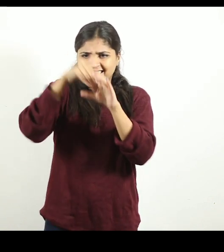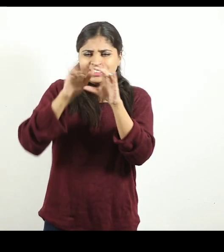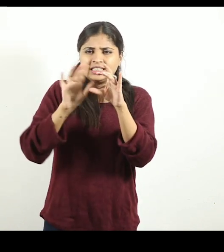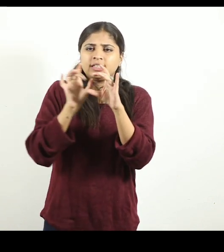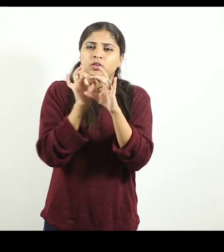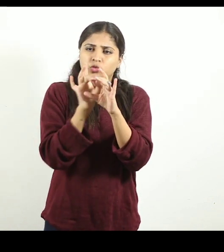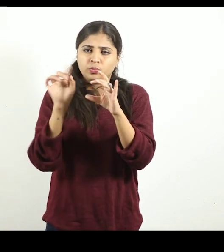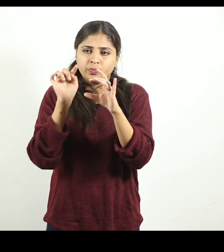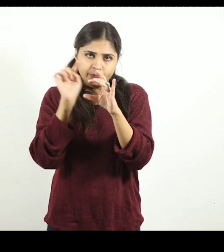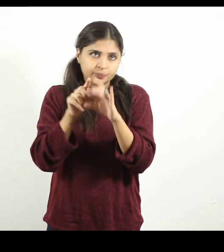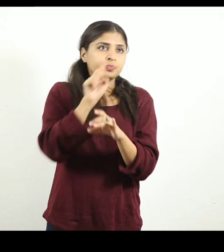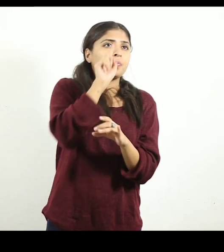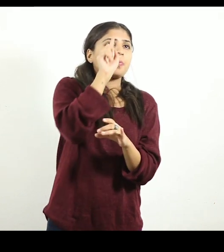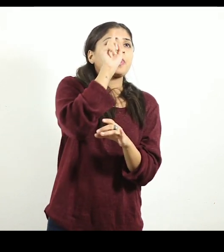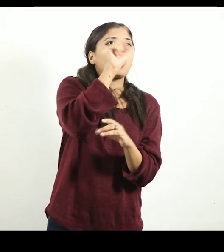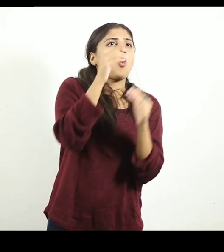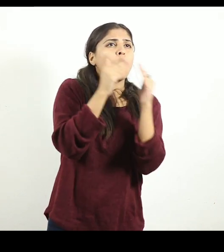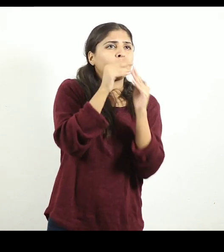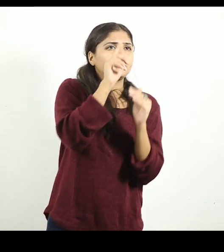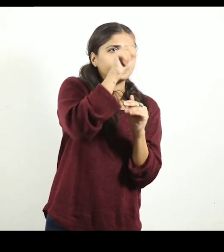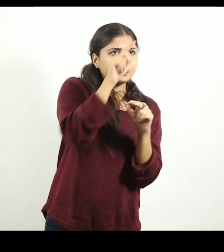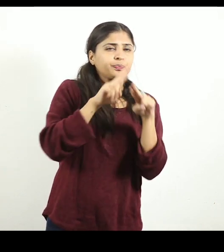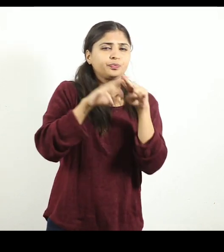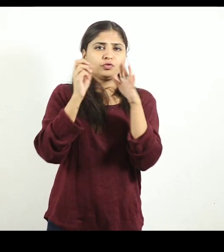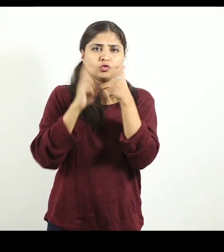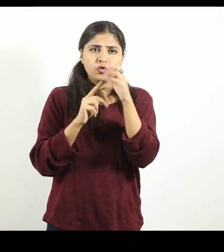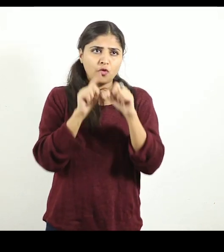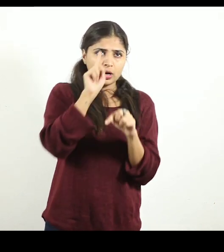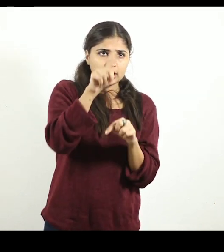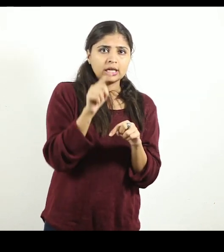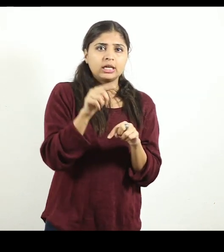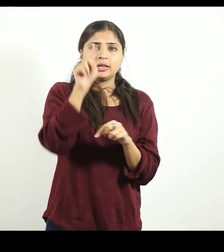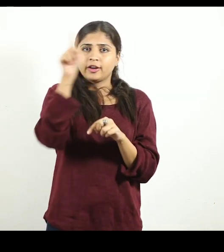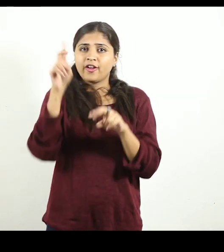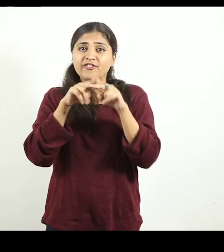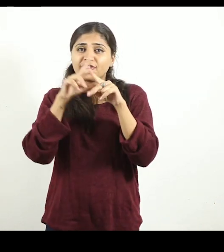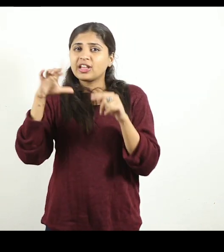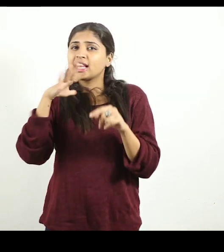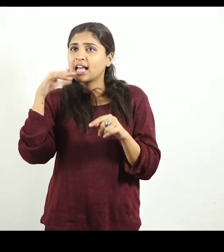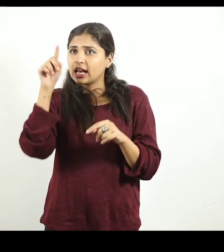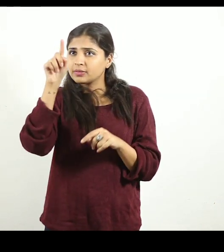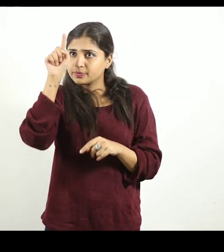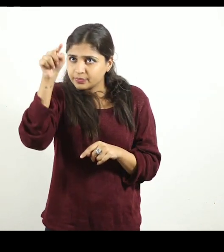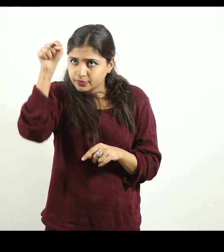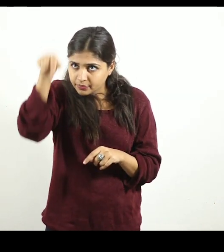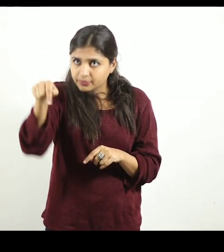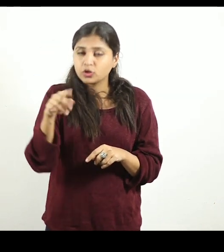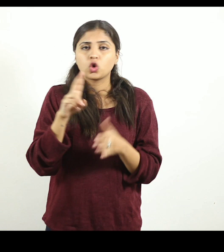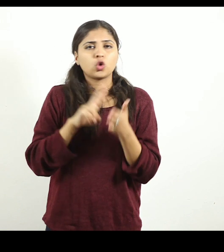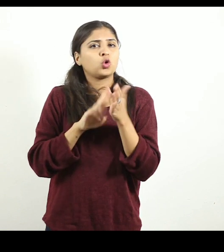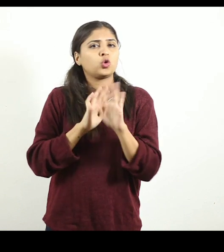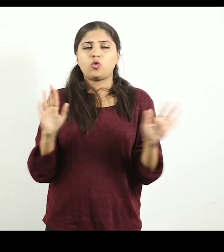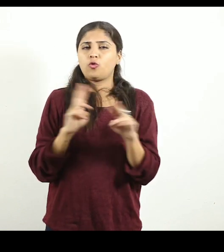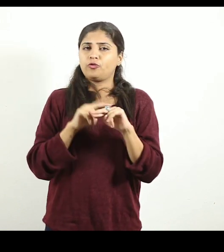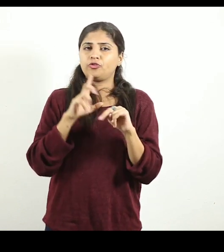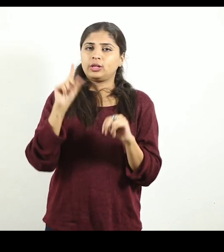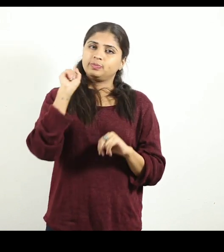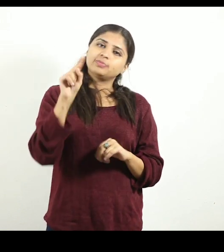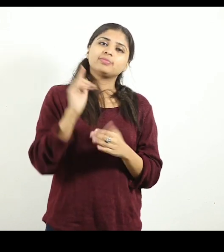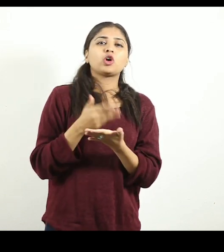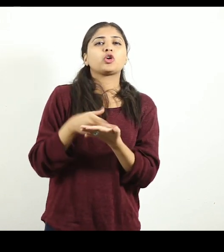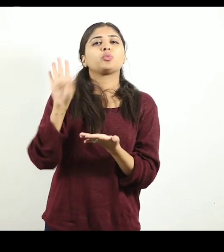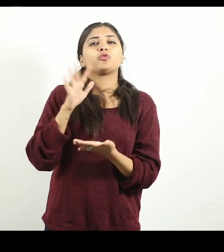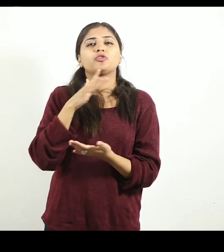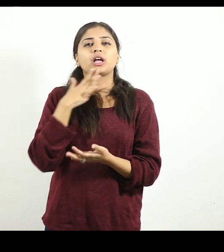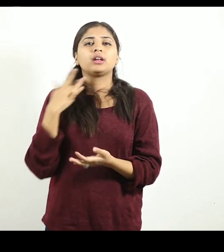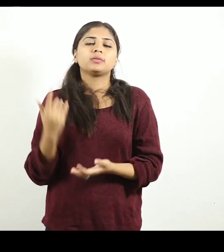Remove cell fill. Select the cell that contain a fill color or fill pattern. On the Home tab in the Font group, click the arrow next to the